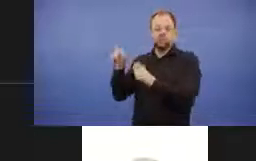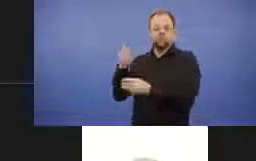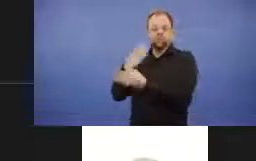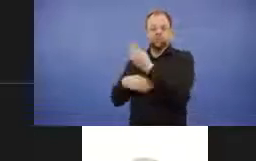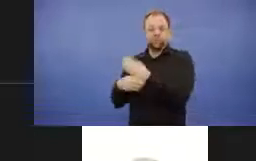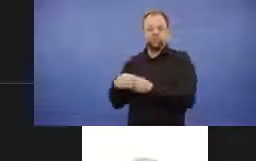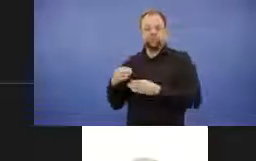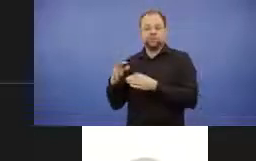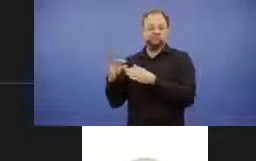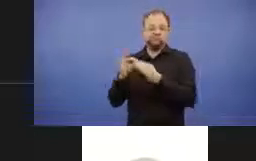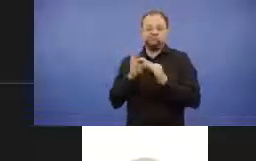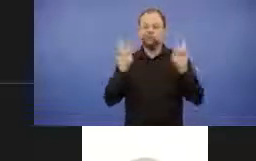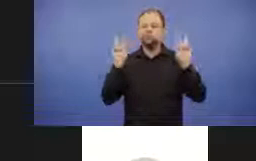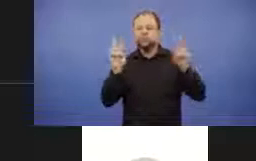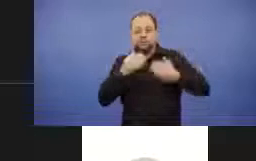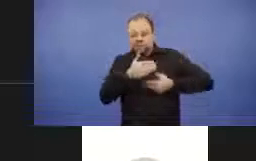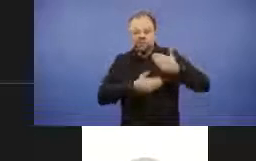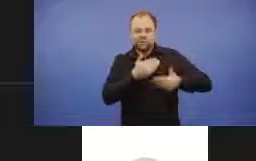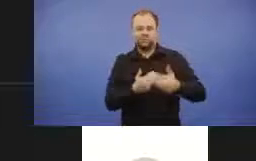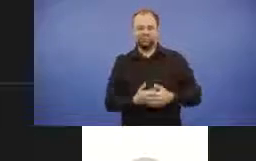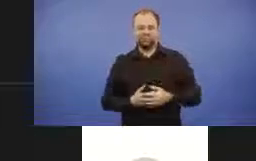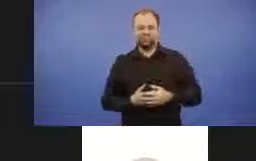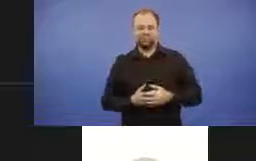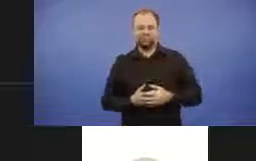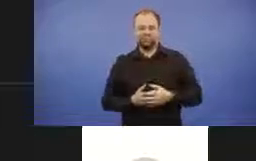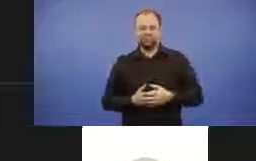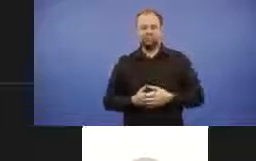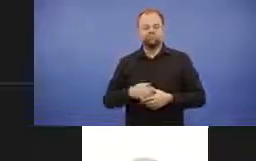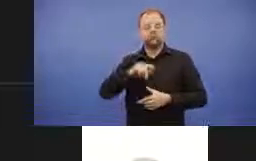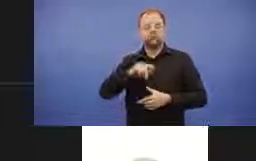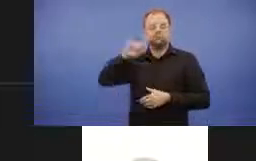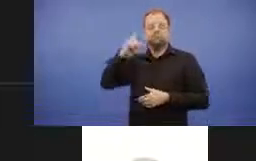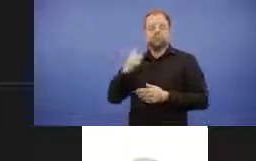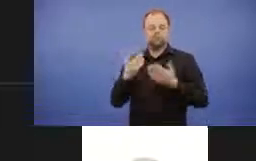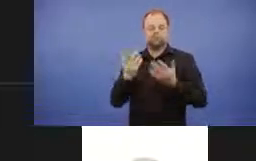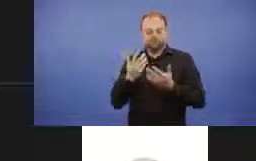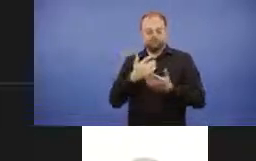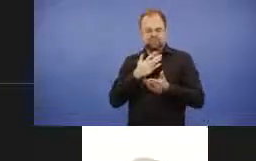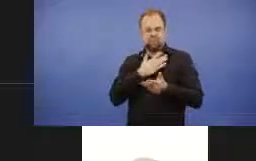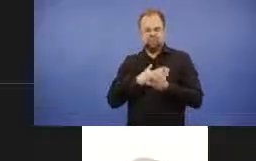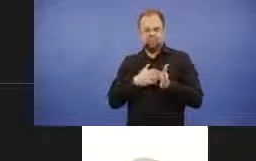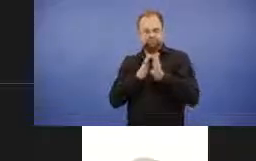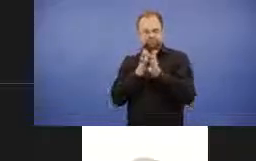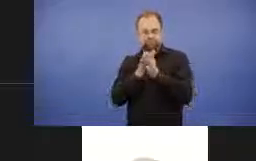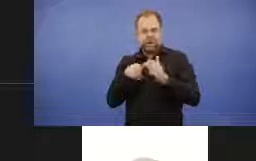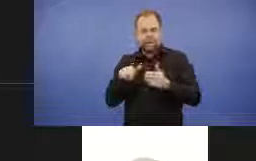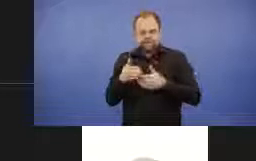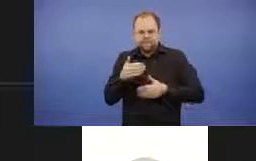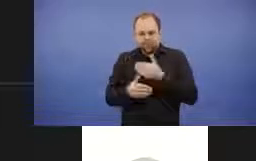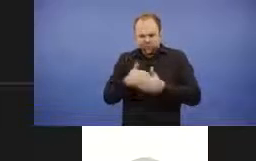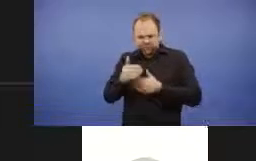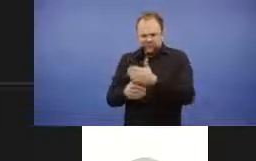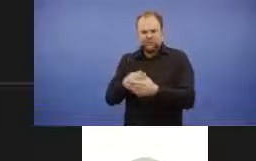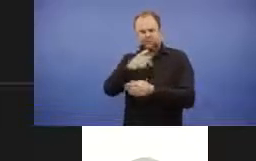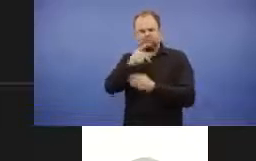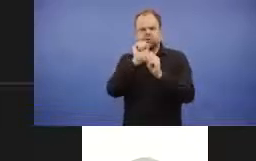to develop the report. What was done first was a literature review and background document that was